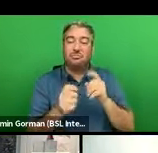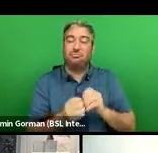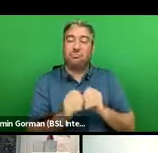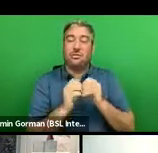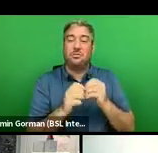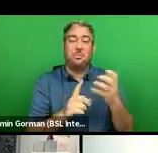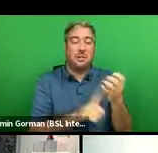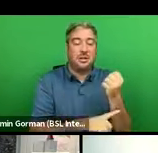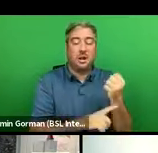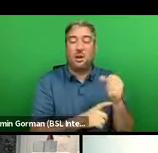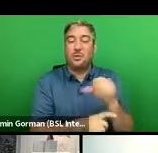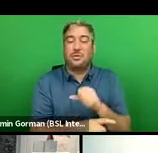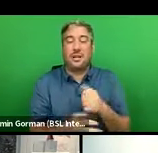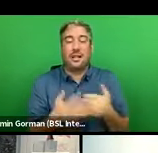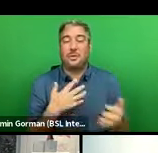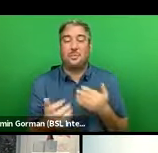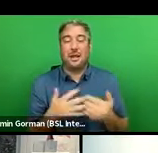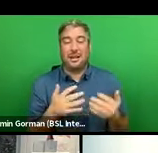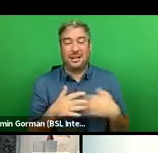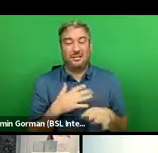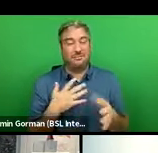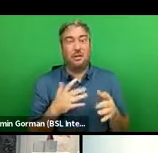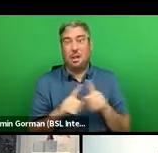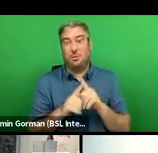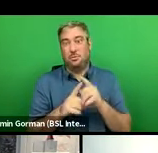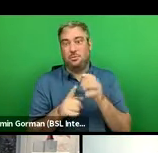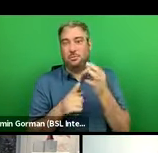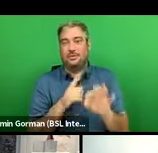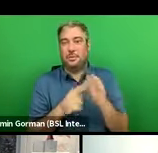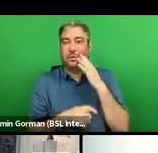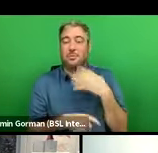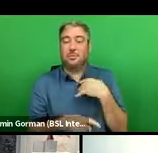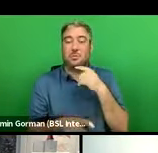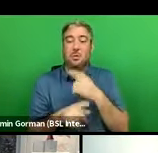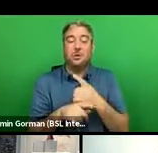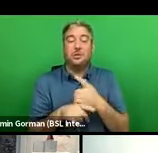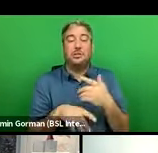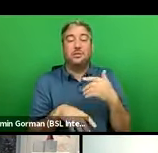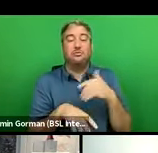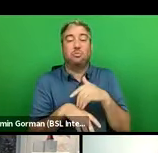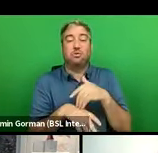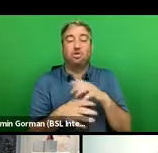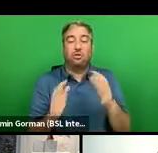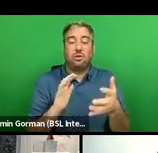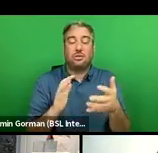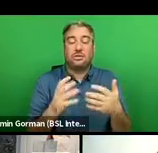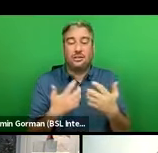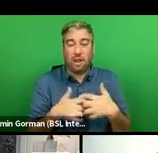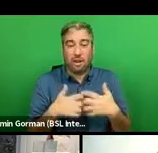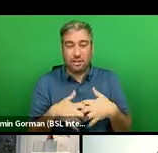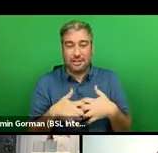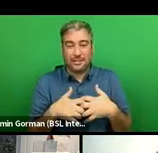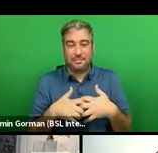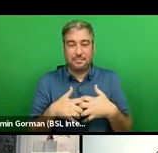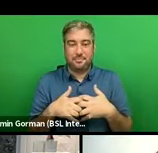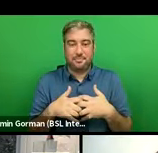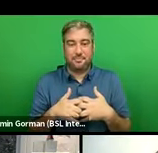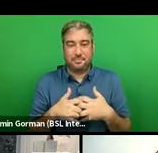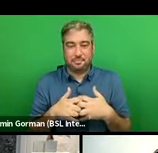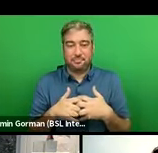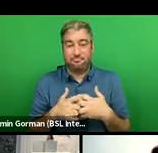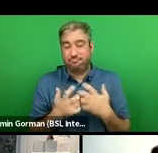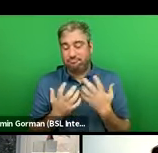talk about disruption technologies, okay? So Nelson and Winters have told us that this